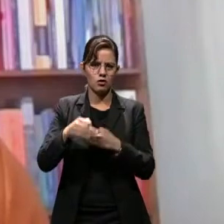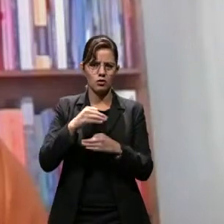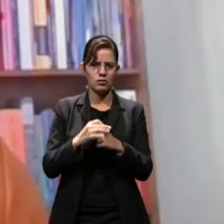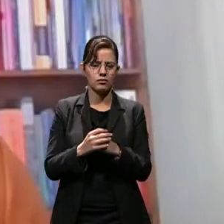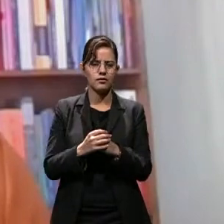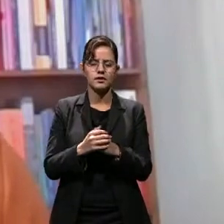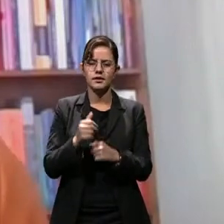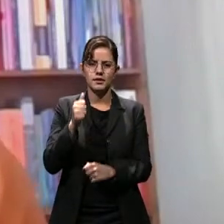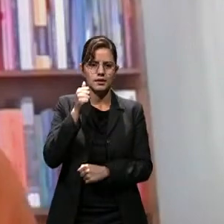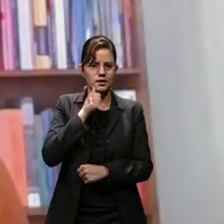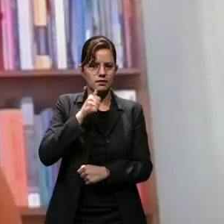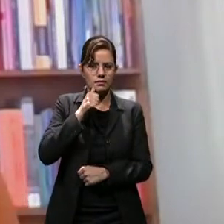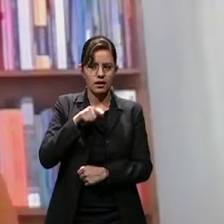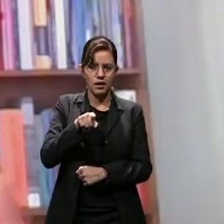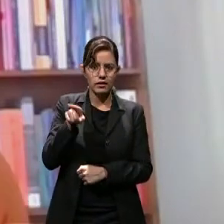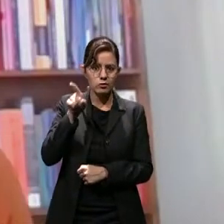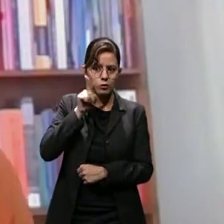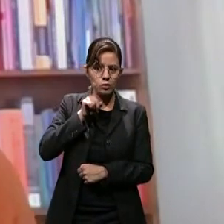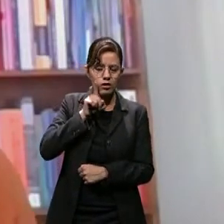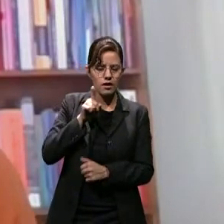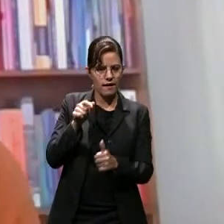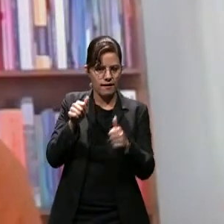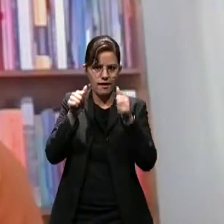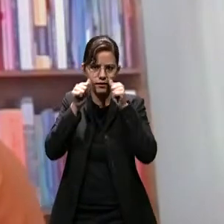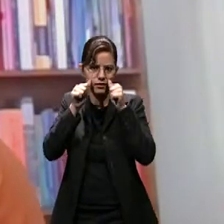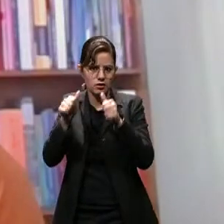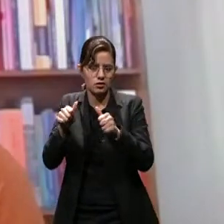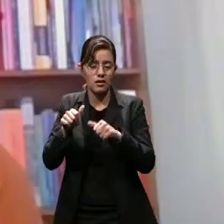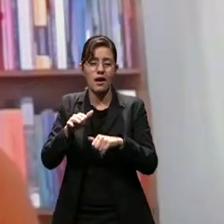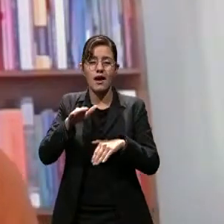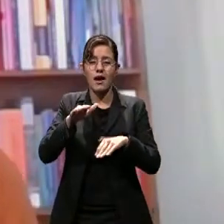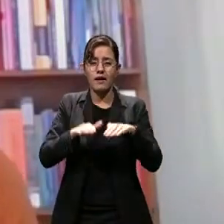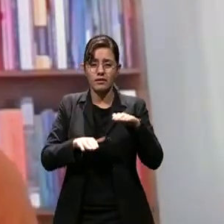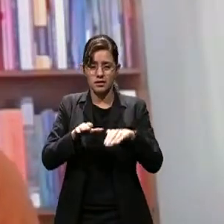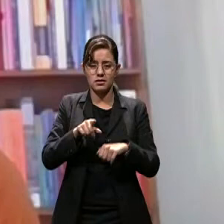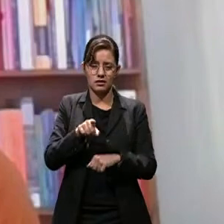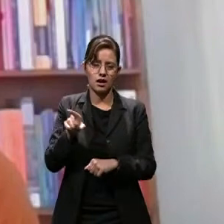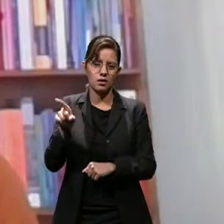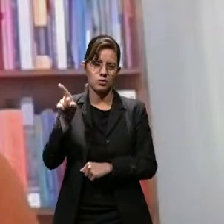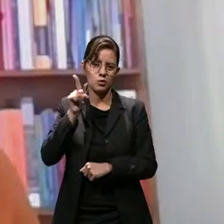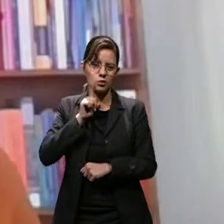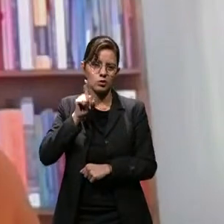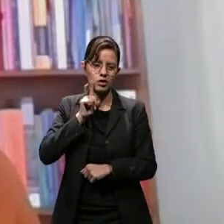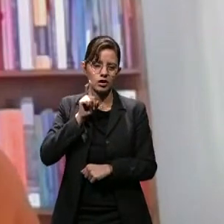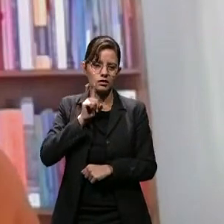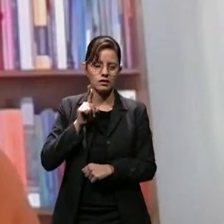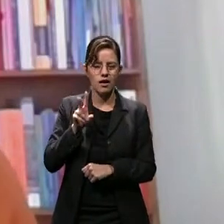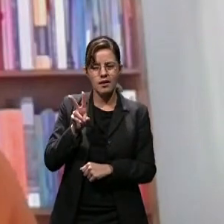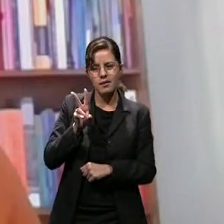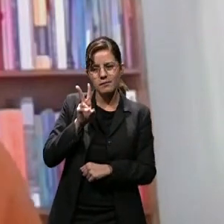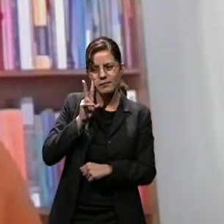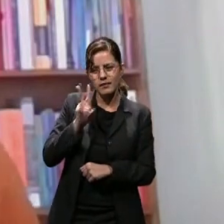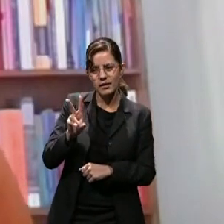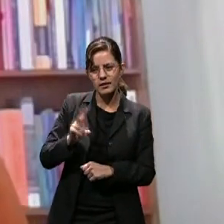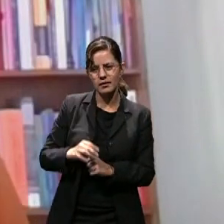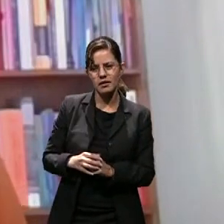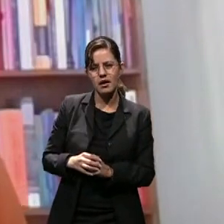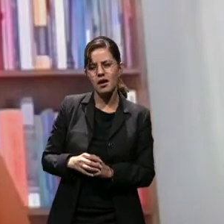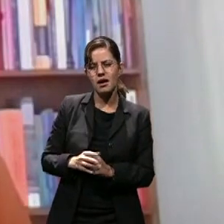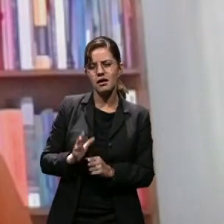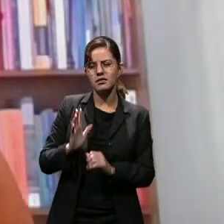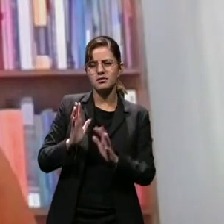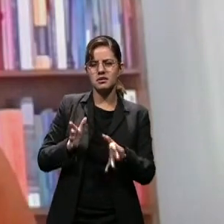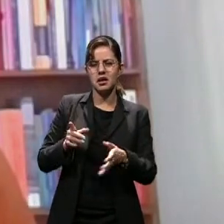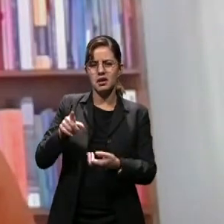account parity and women. Sometimes women are seen as a